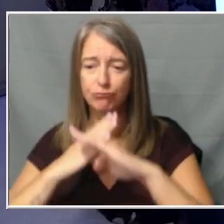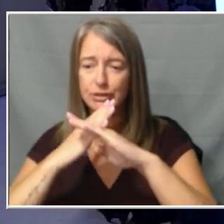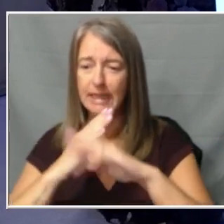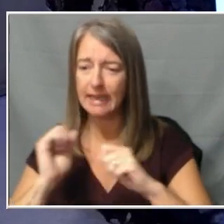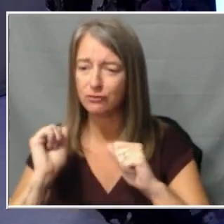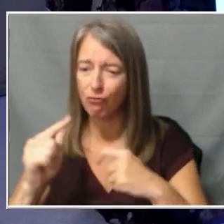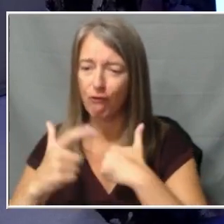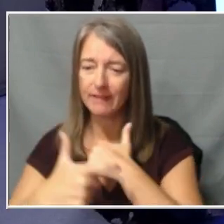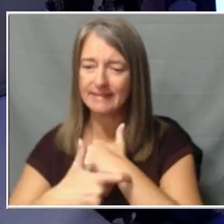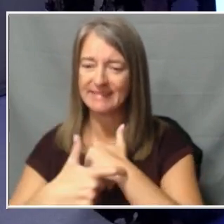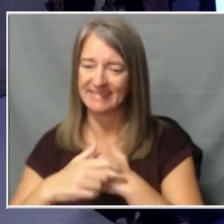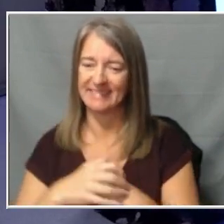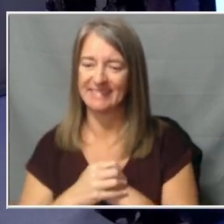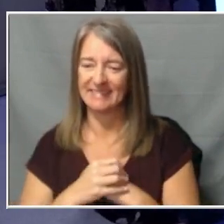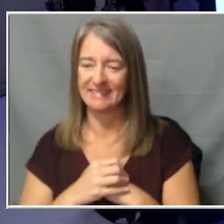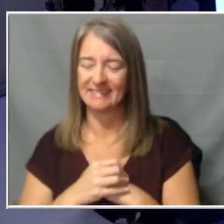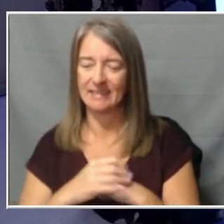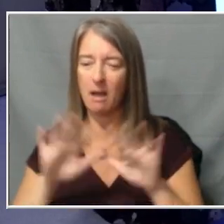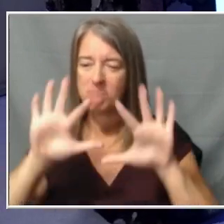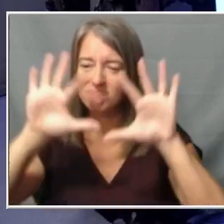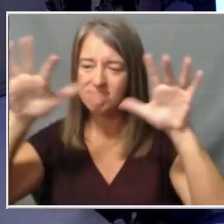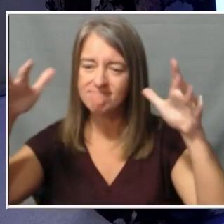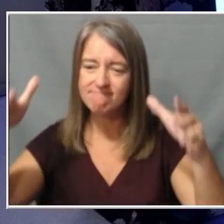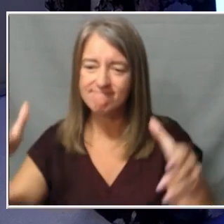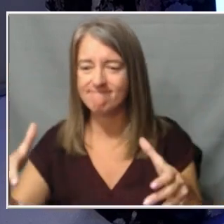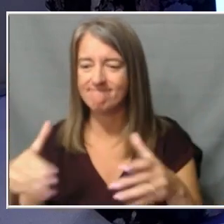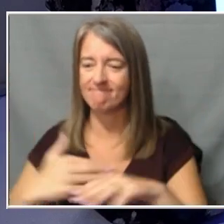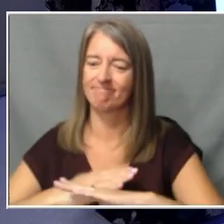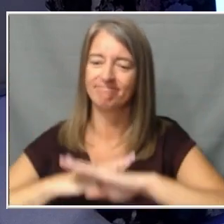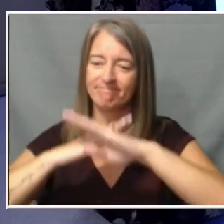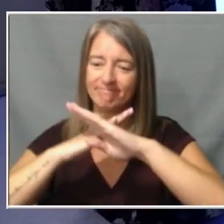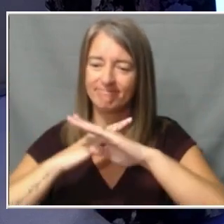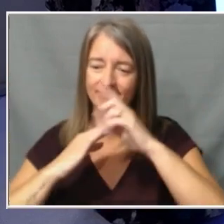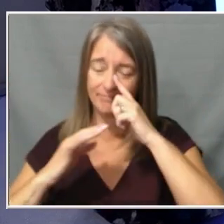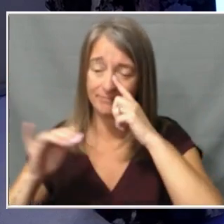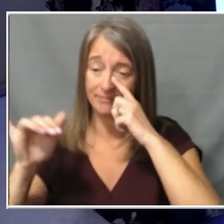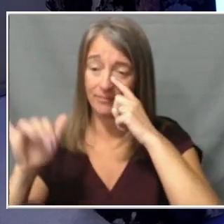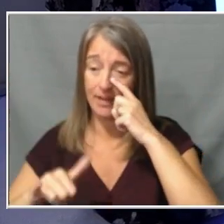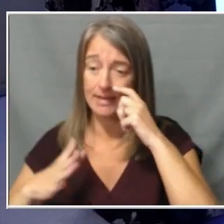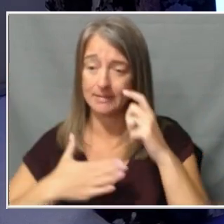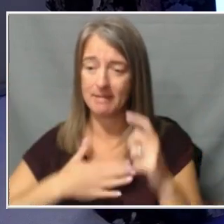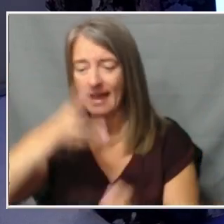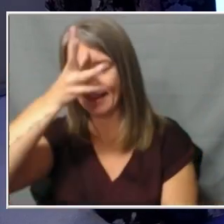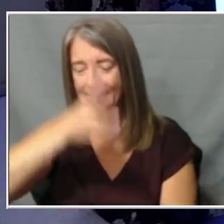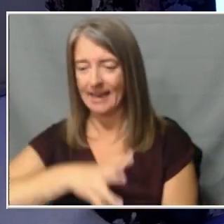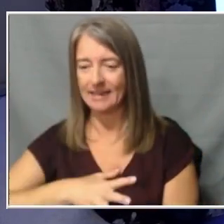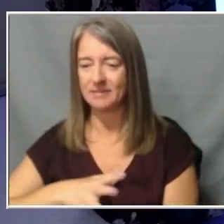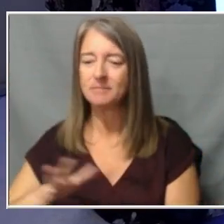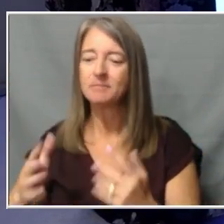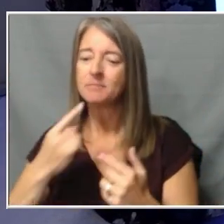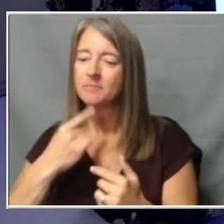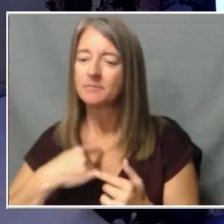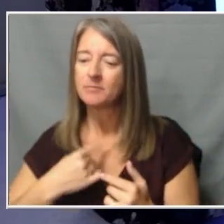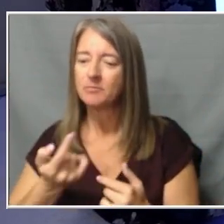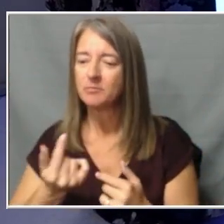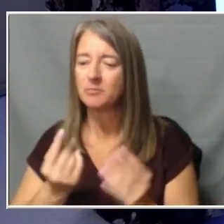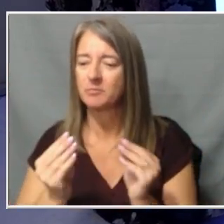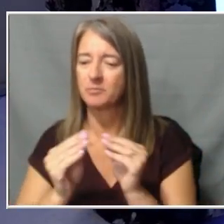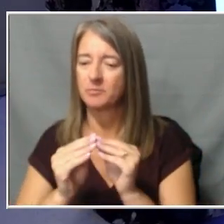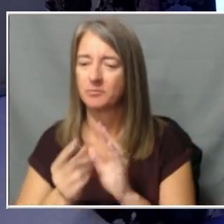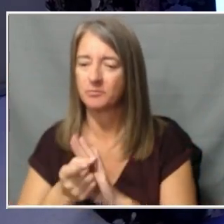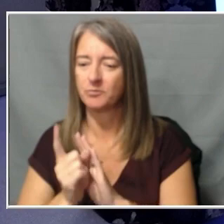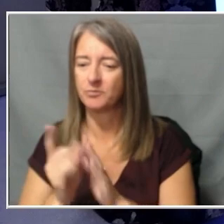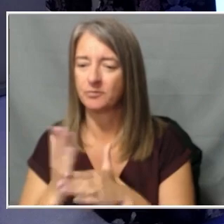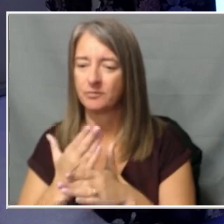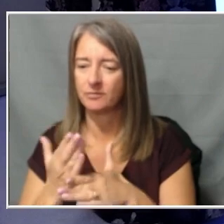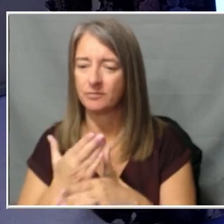have to put bubble wrap around Dr. A, because you said, you go, that is my guy. Yeah. Tell me, I'm going to let you just have a little moment to share your